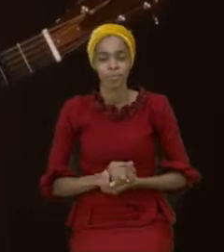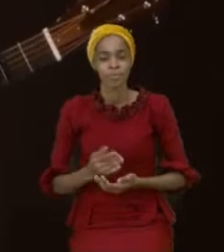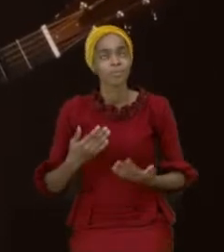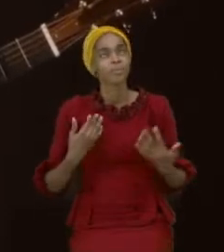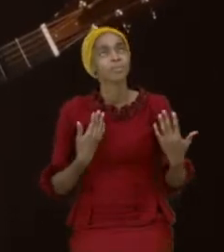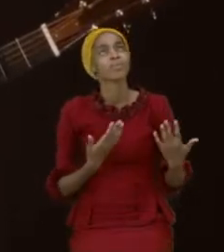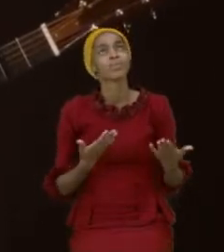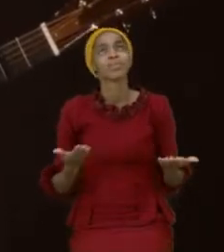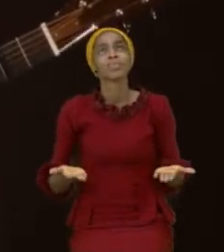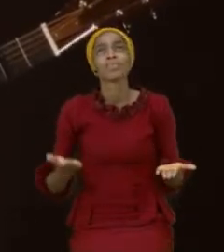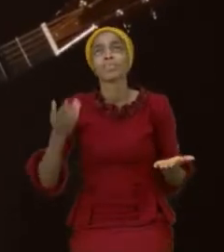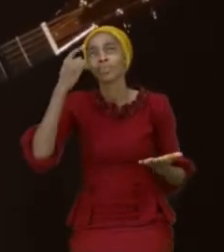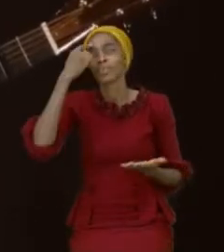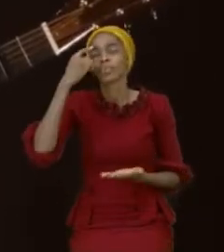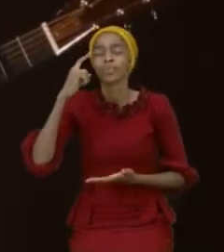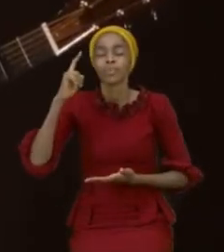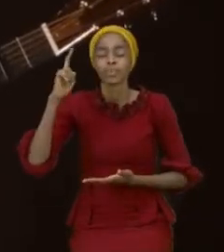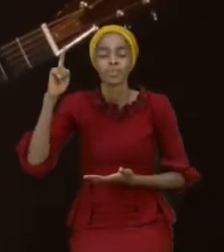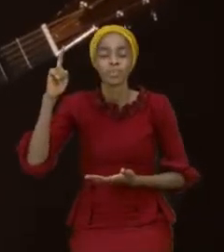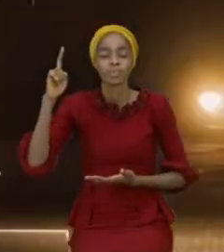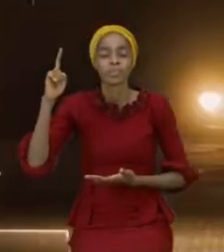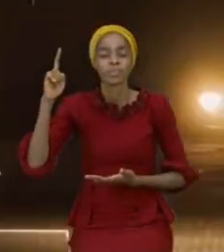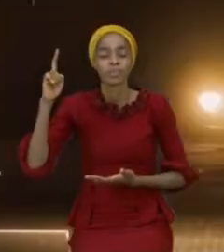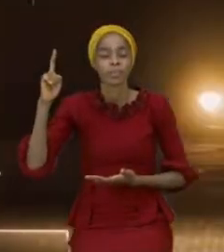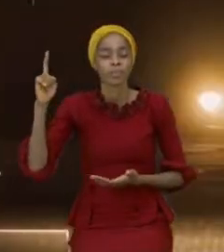Waiting here for you.